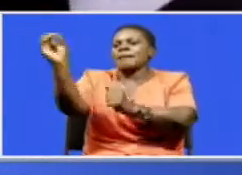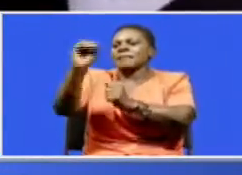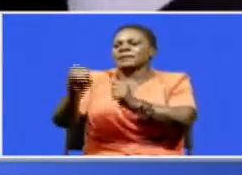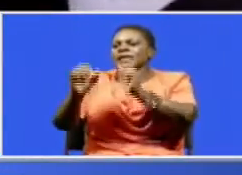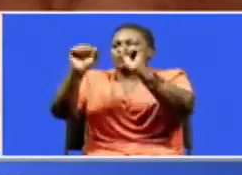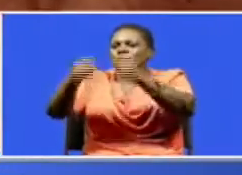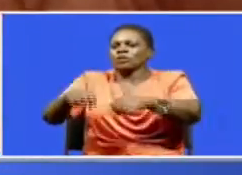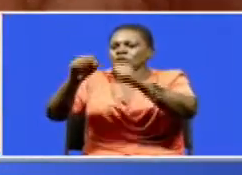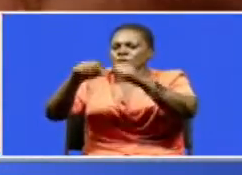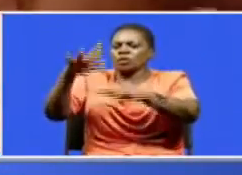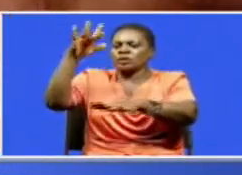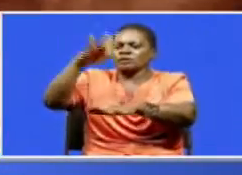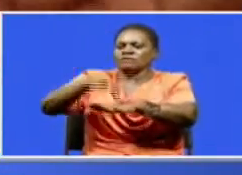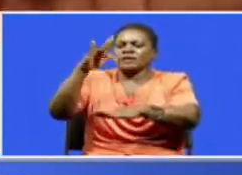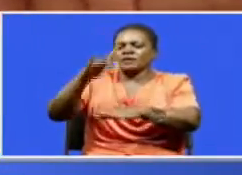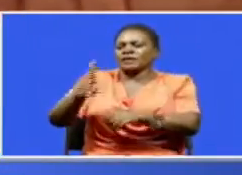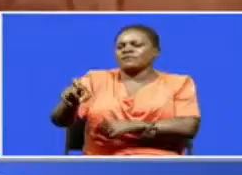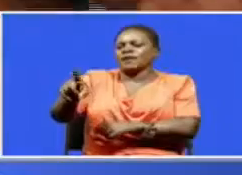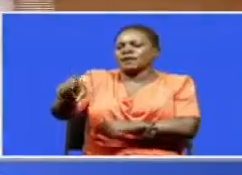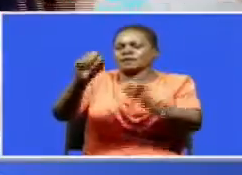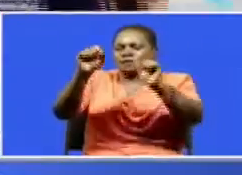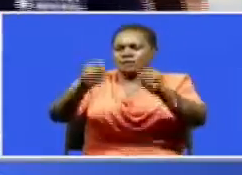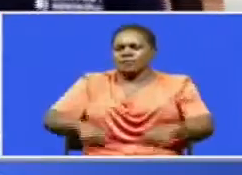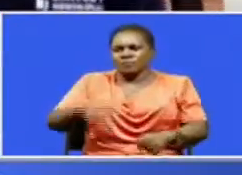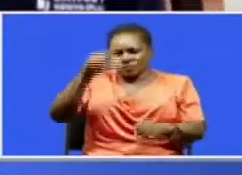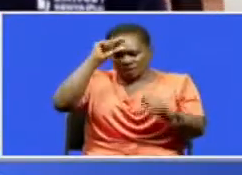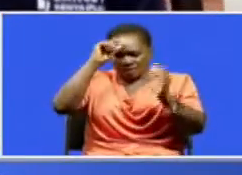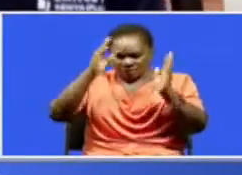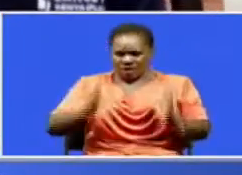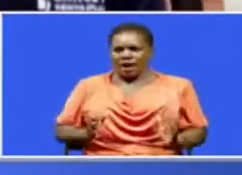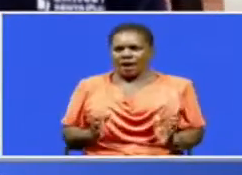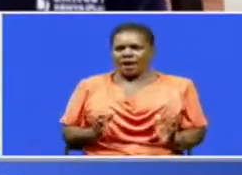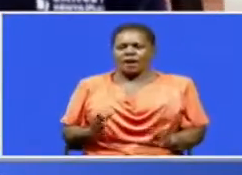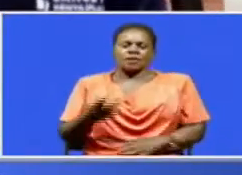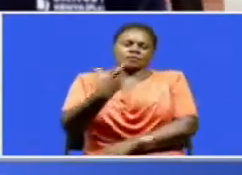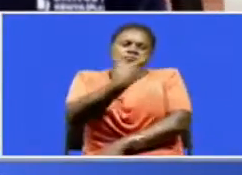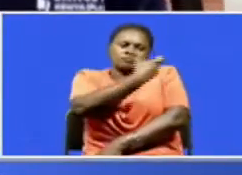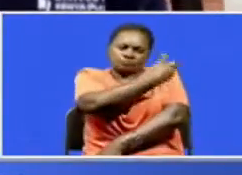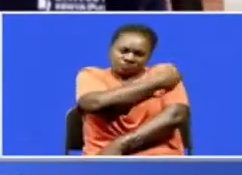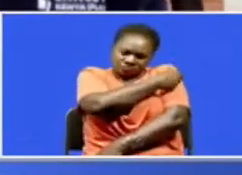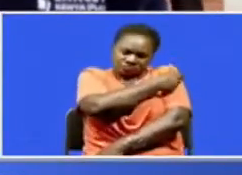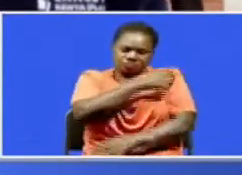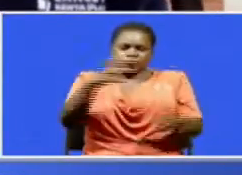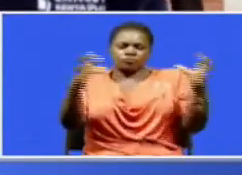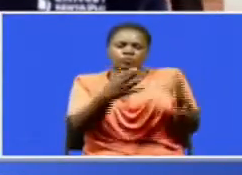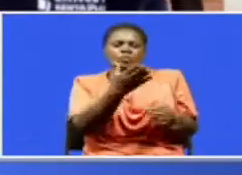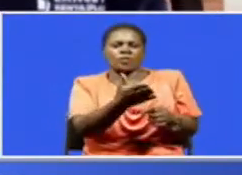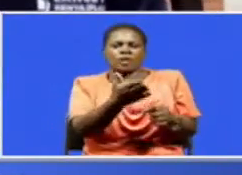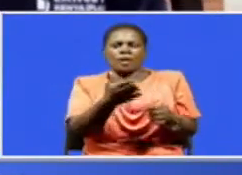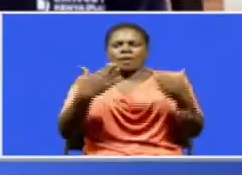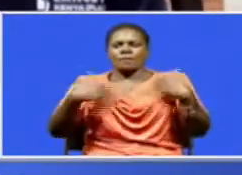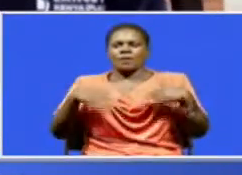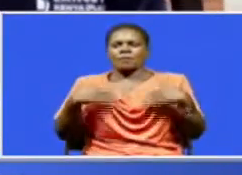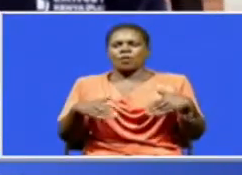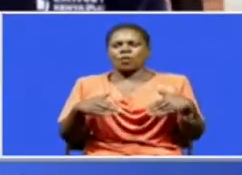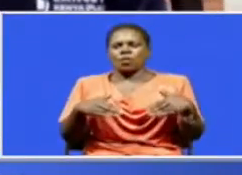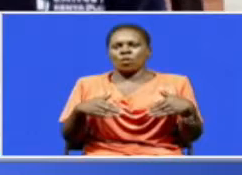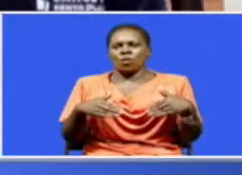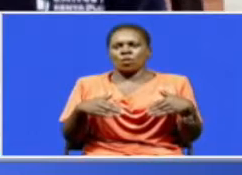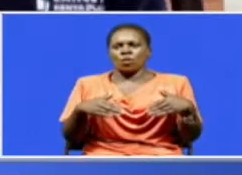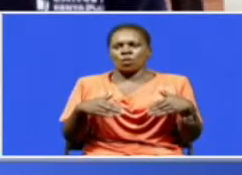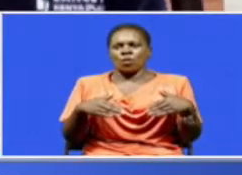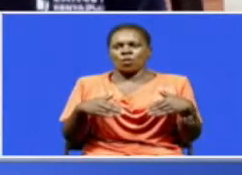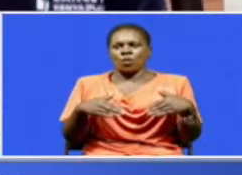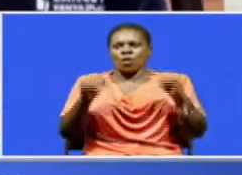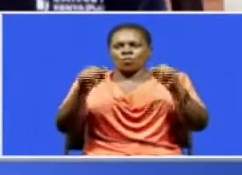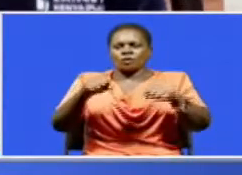and get mild to moderate disease. Okay, and Governor Kiraitu Murungi seemed to have fallen into that percentage of people who can, of